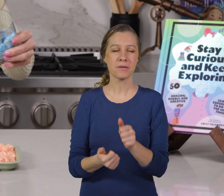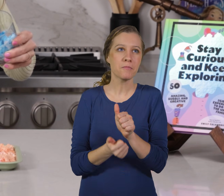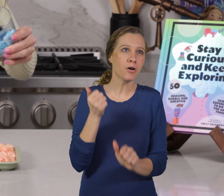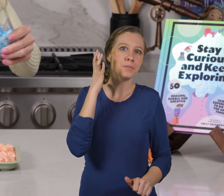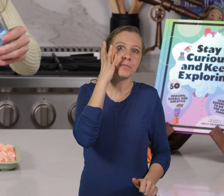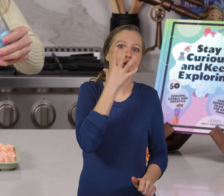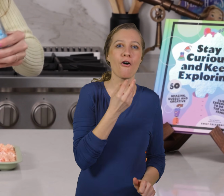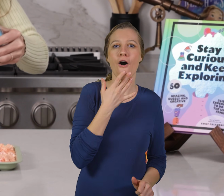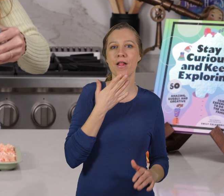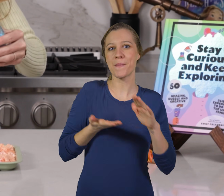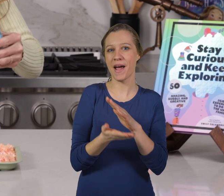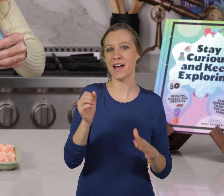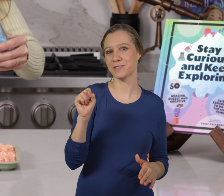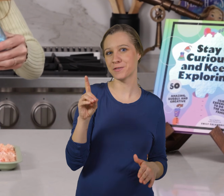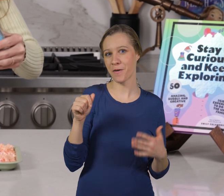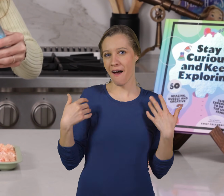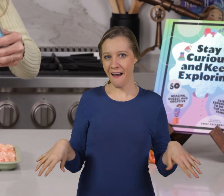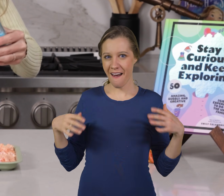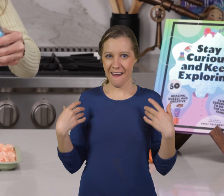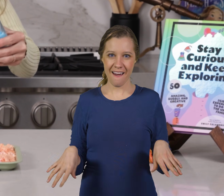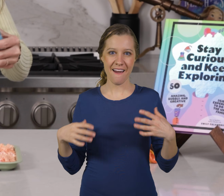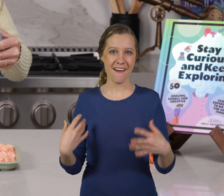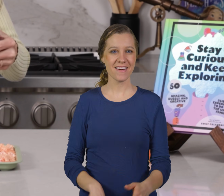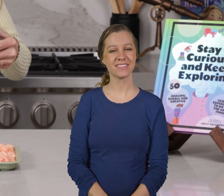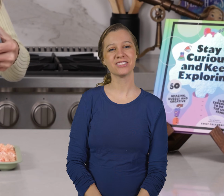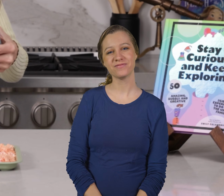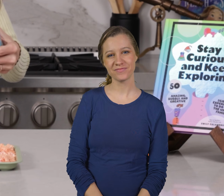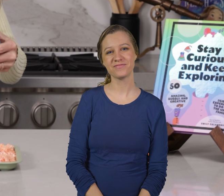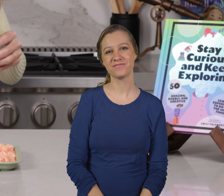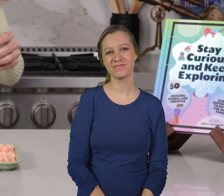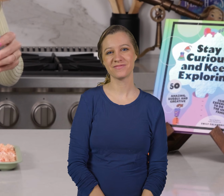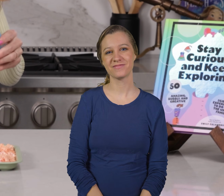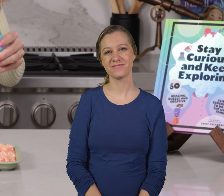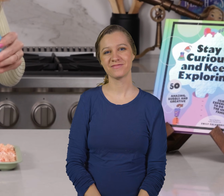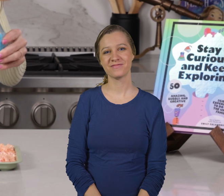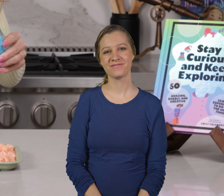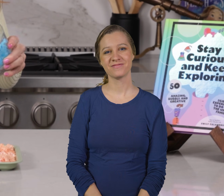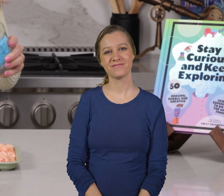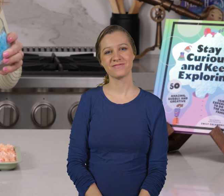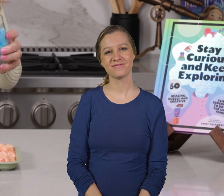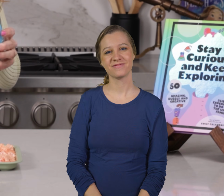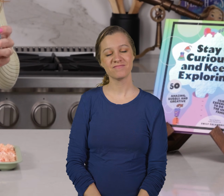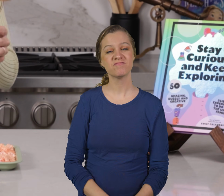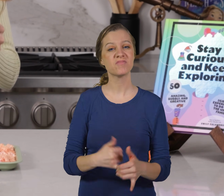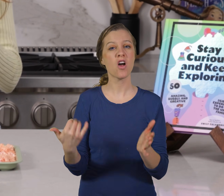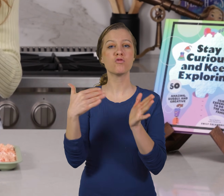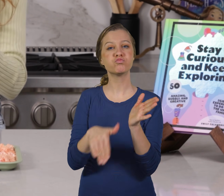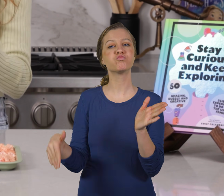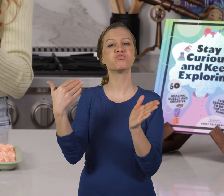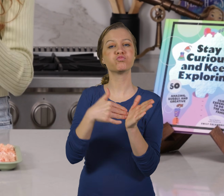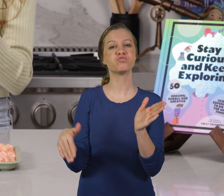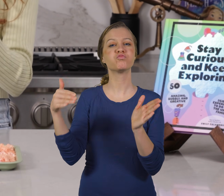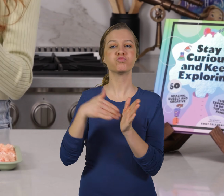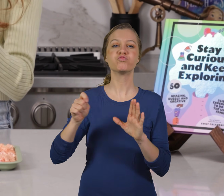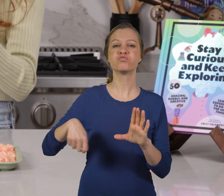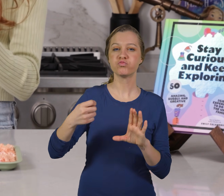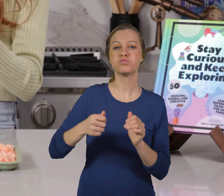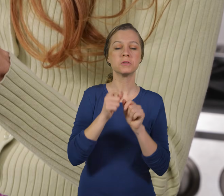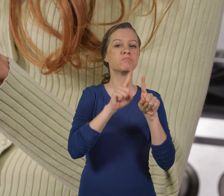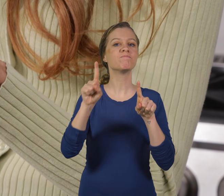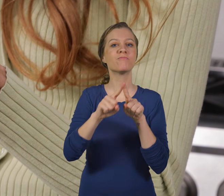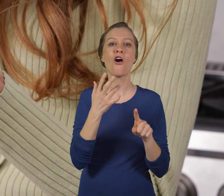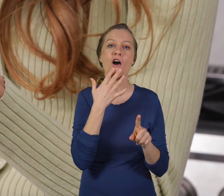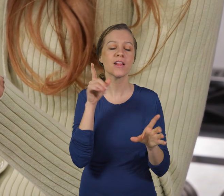Whew! And it makes the most beautiful color baking soda you have ever seen. Now just repeat